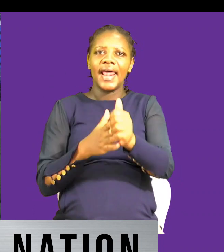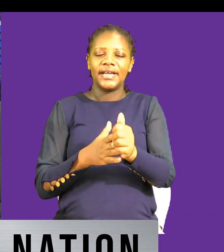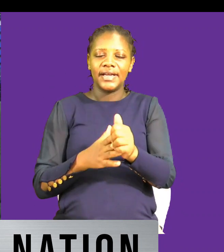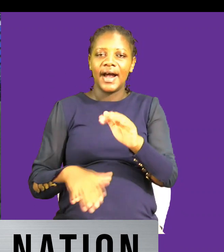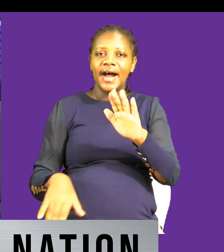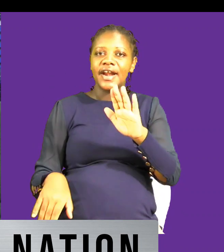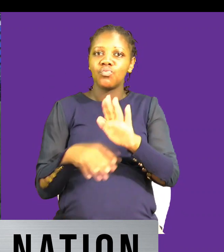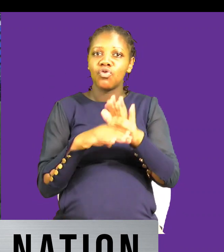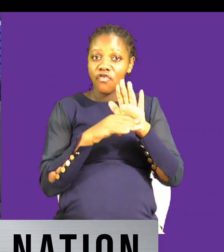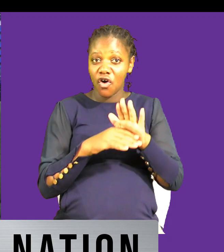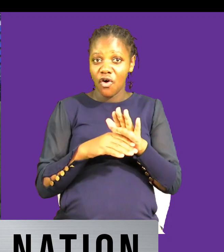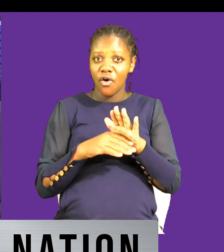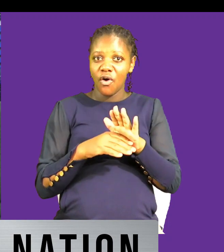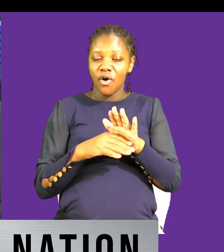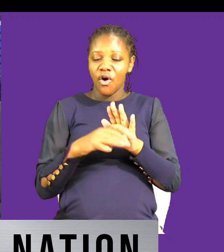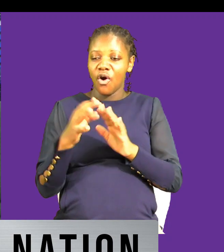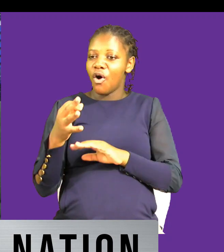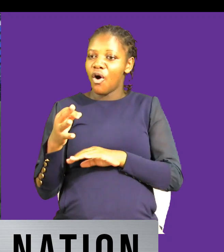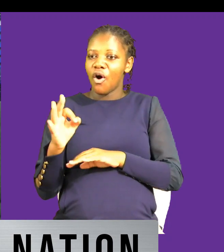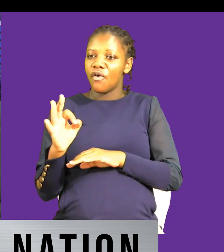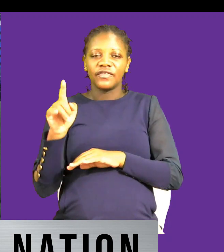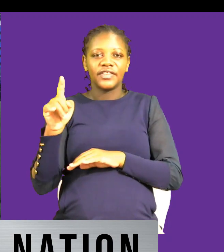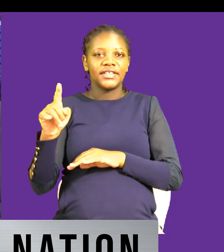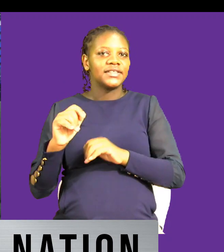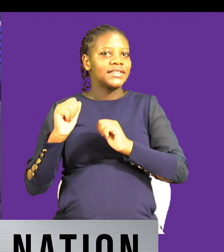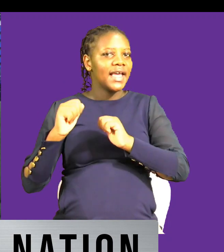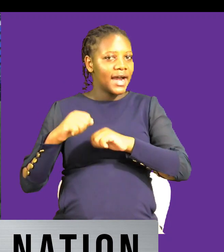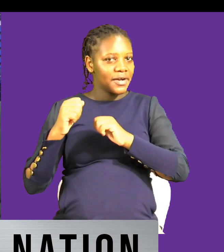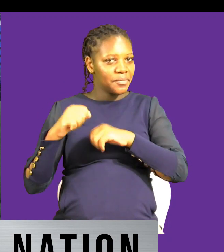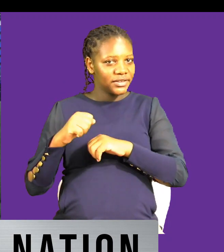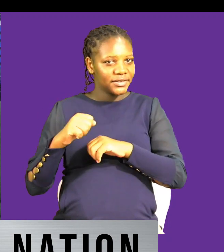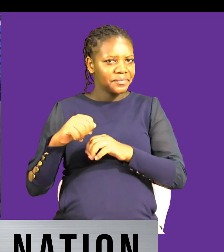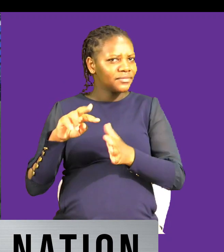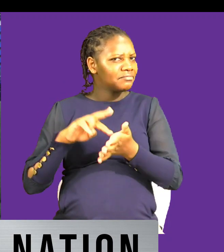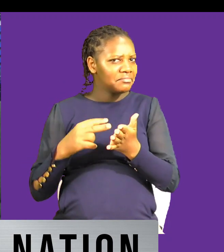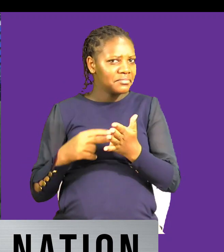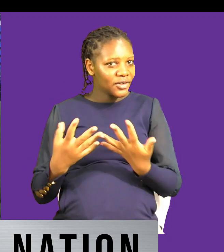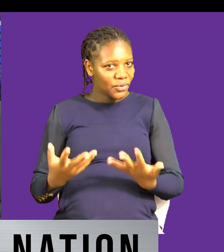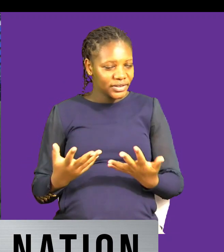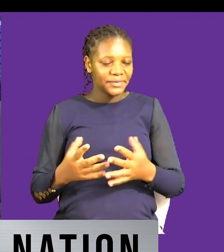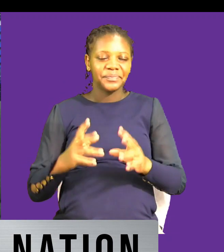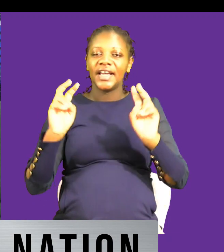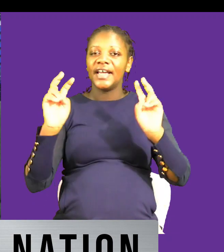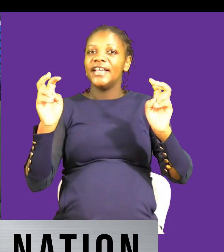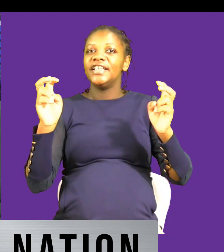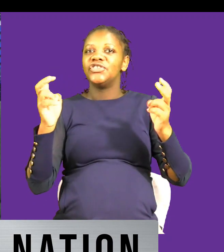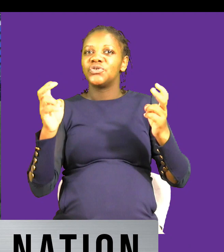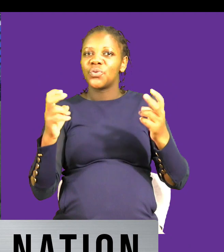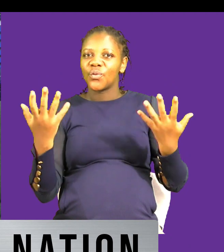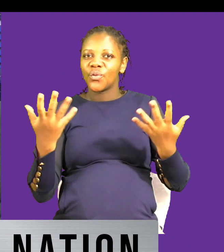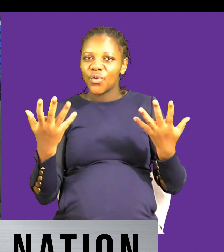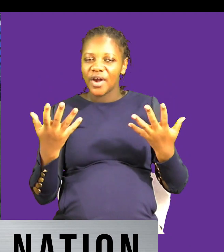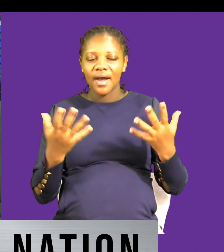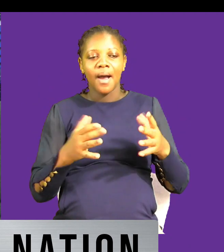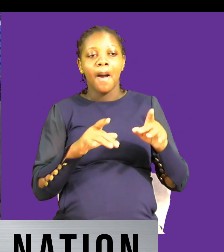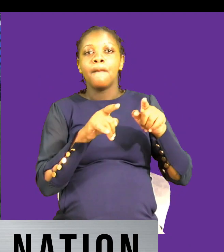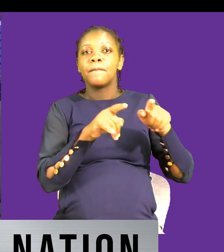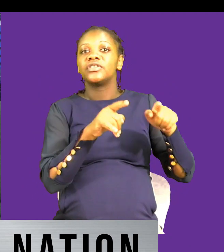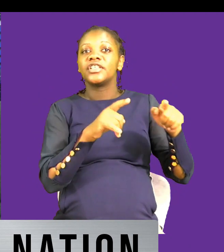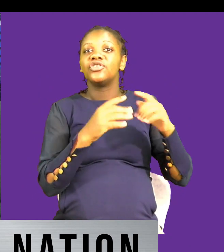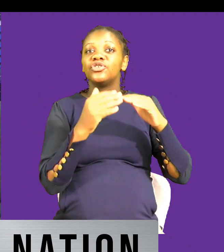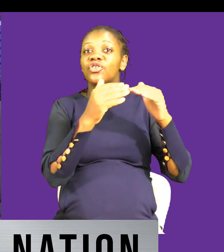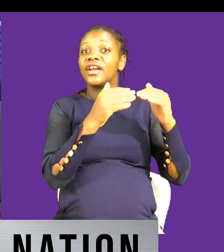removal of this engagement. Because, Jonah, the issue is that the prosecutor, or rather the prosecution, did not